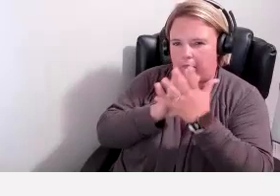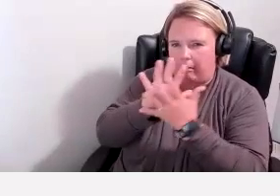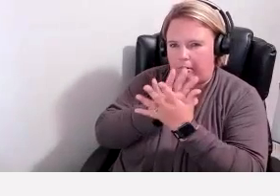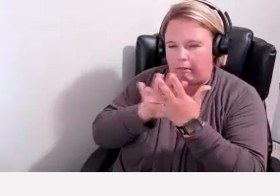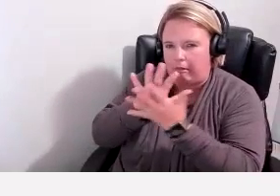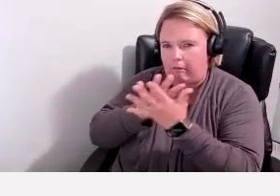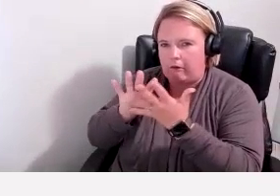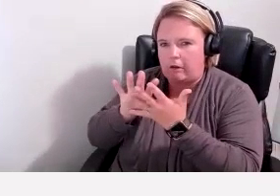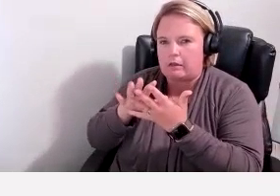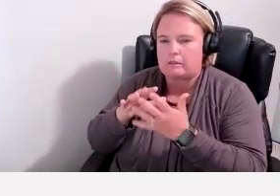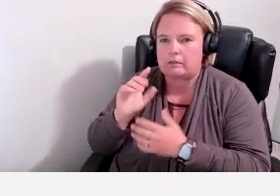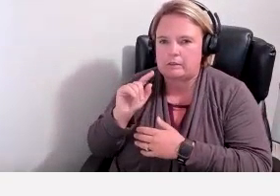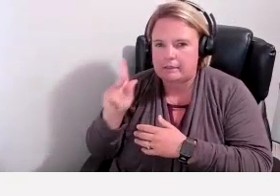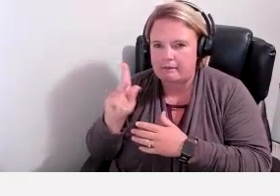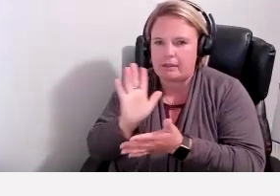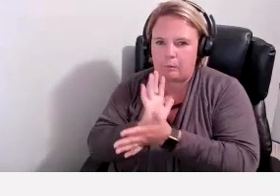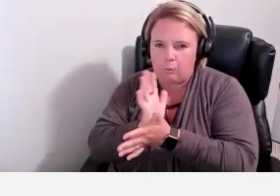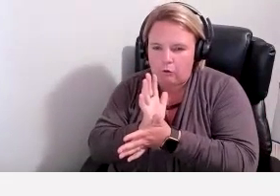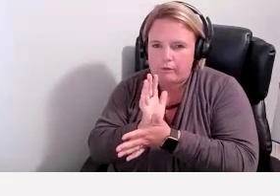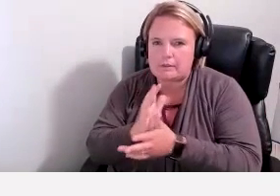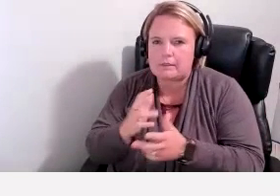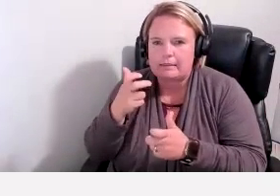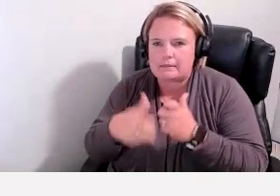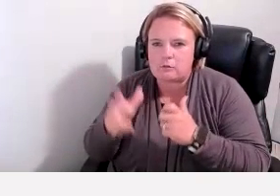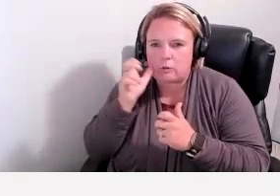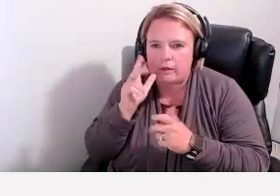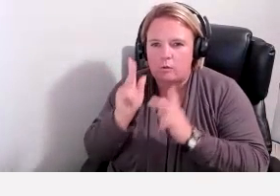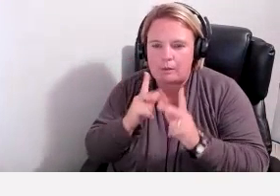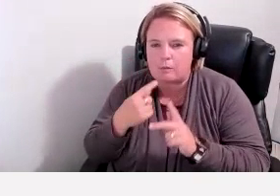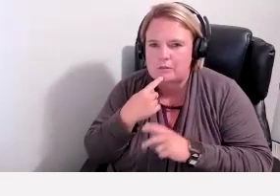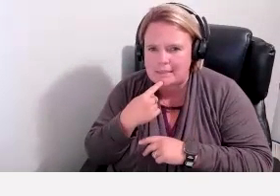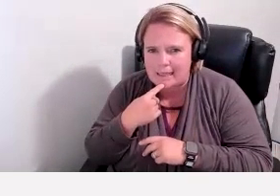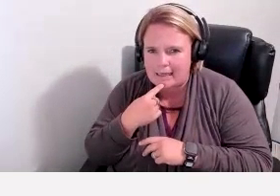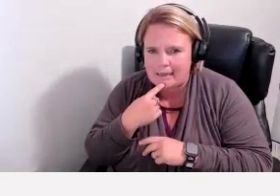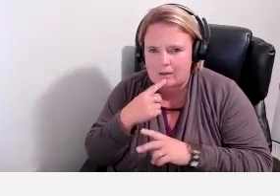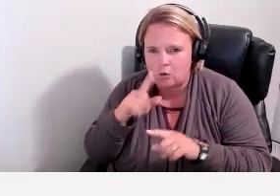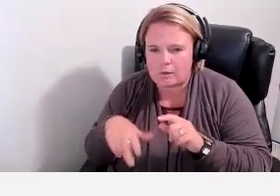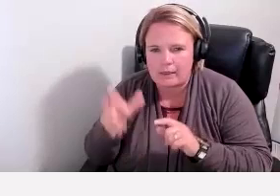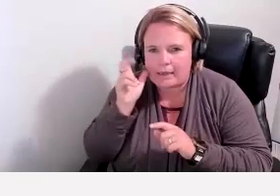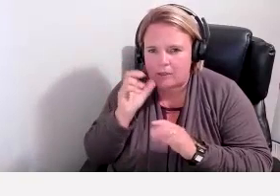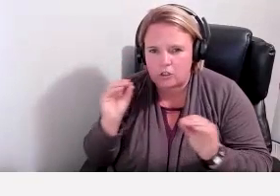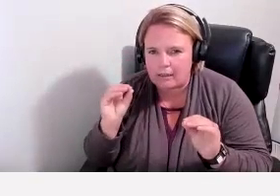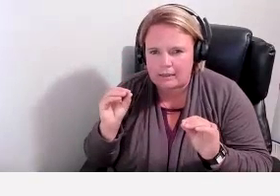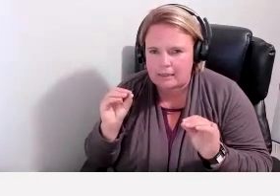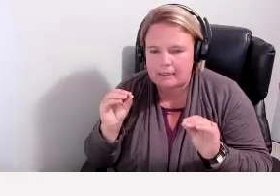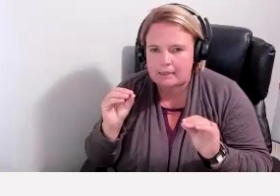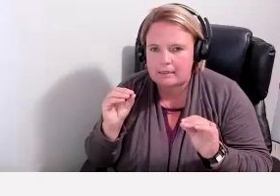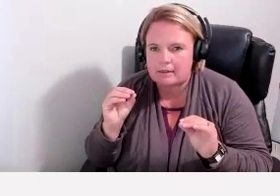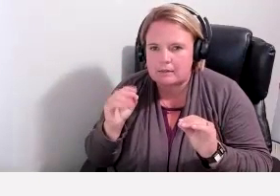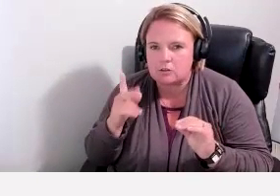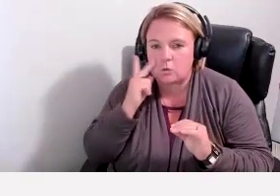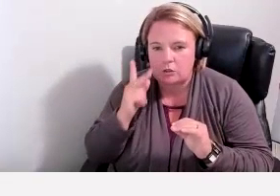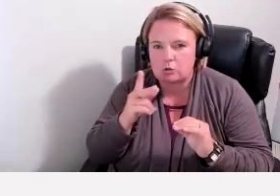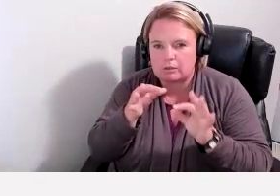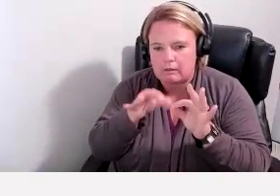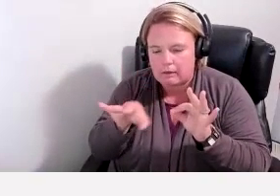and movies has made it harder to hear what people are saying. Yeah. And so when you see the captions, you pick up